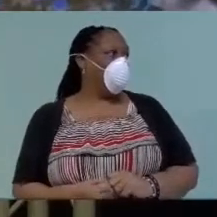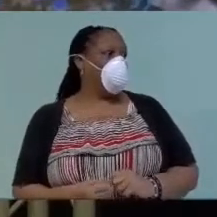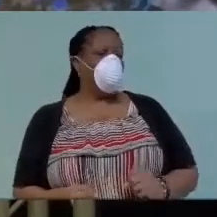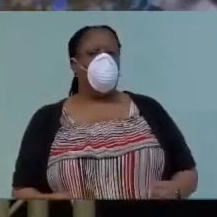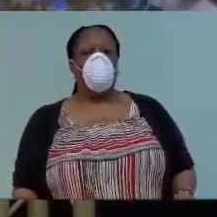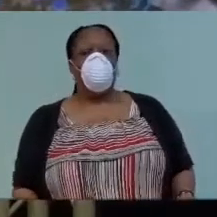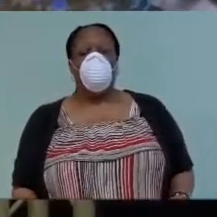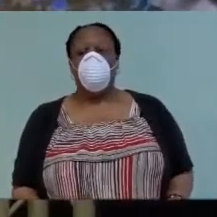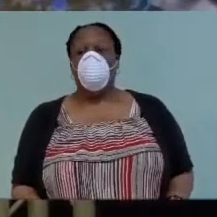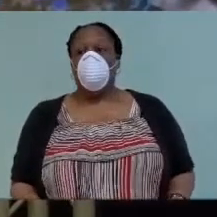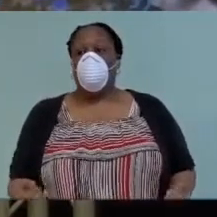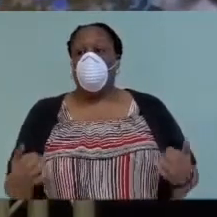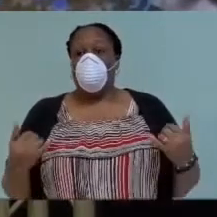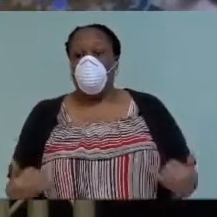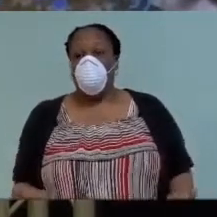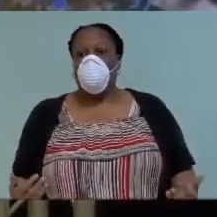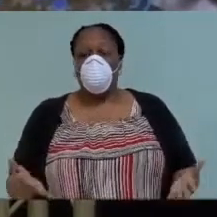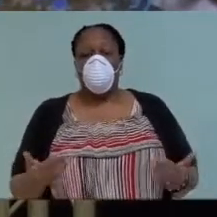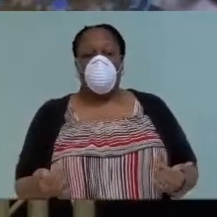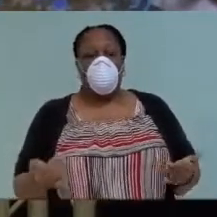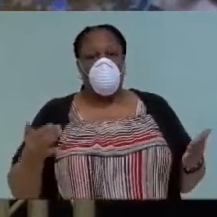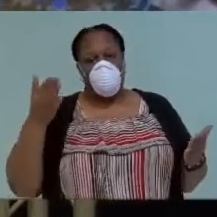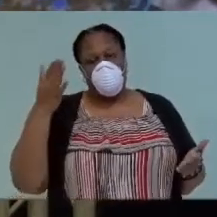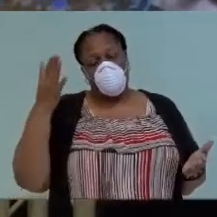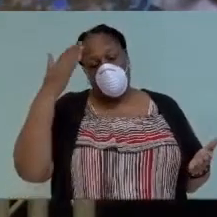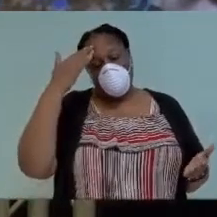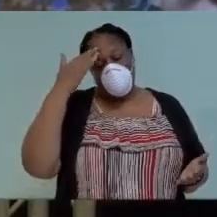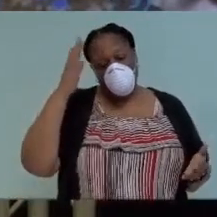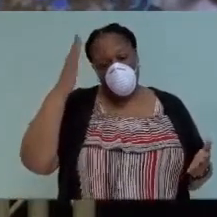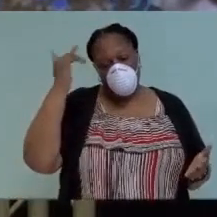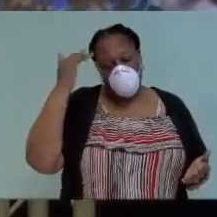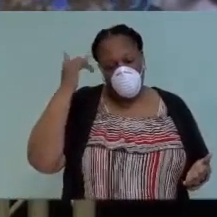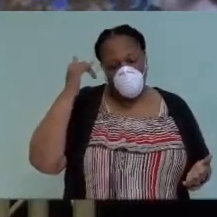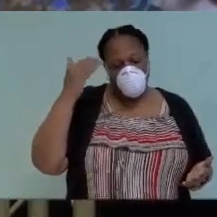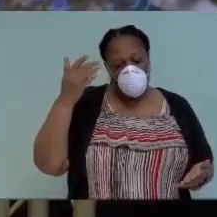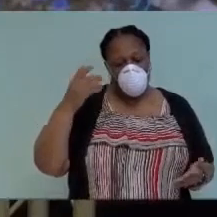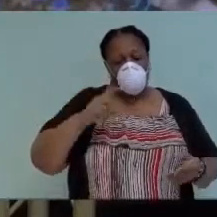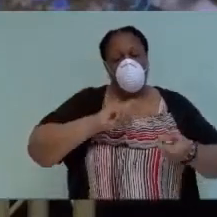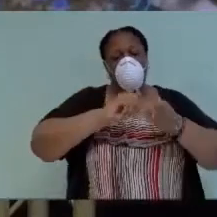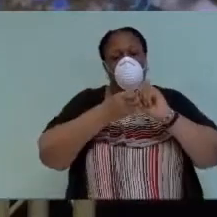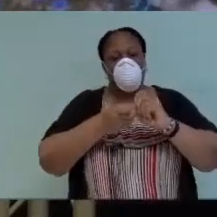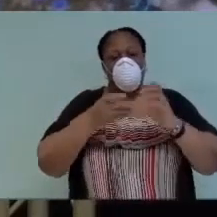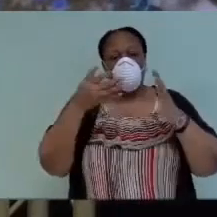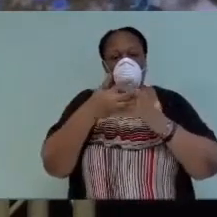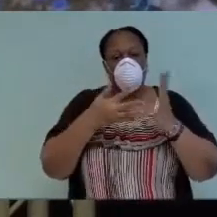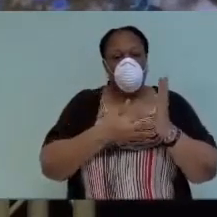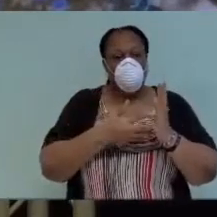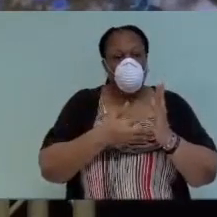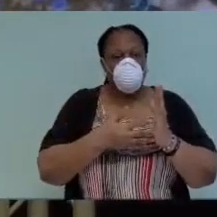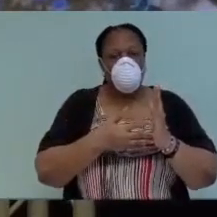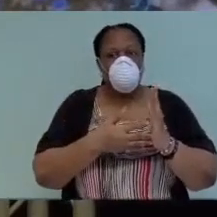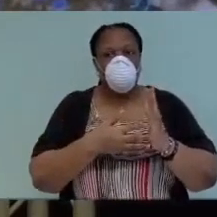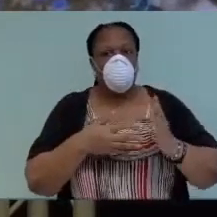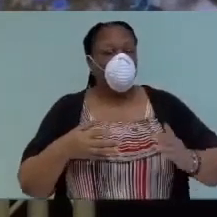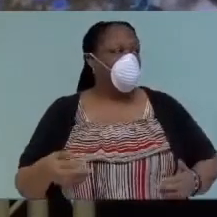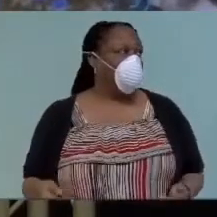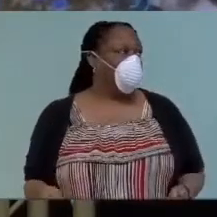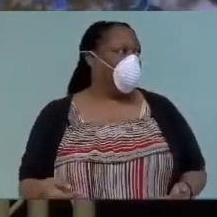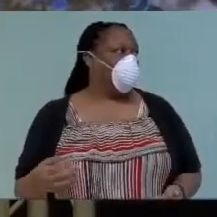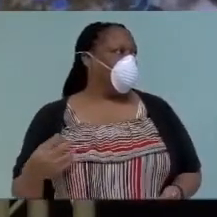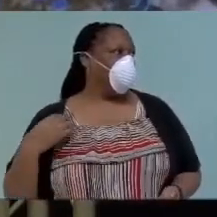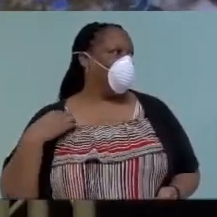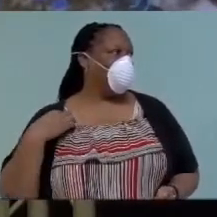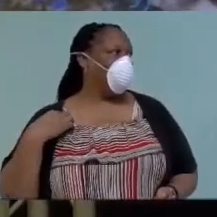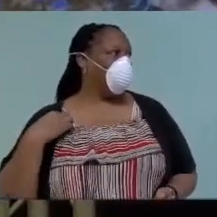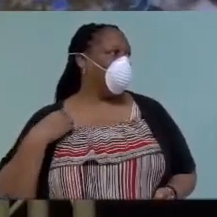The rapid test is useful in that, one, it will help figure out who has already been sick, whether they had